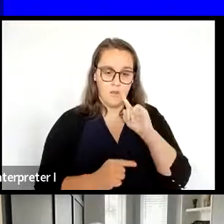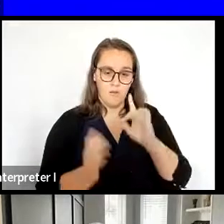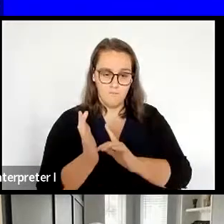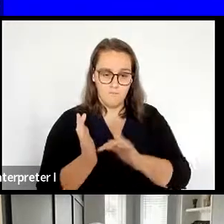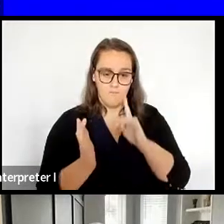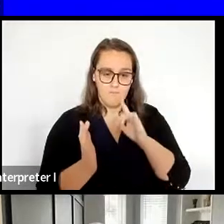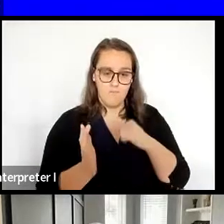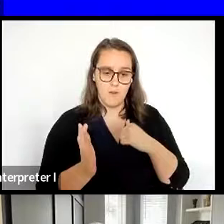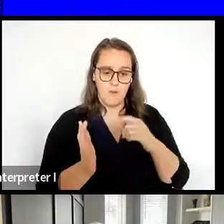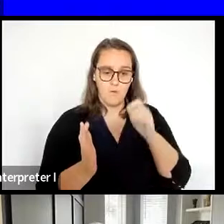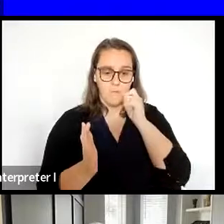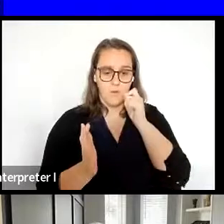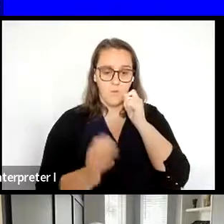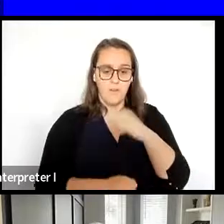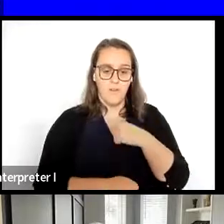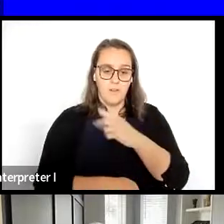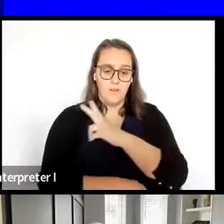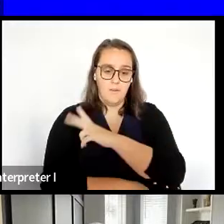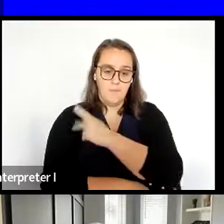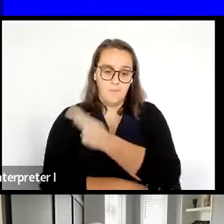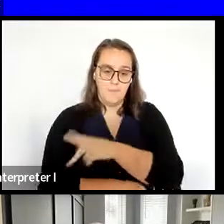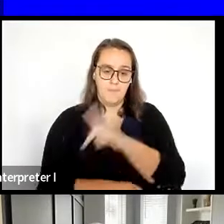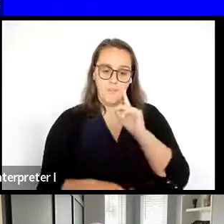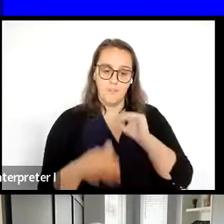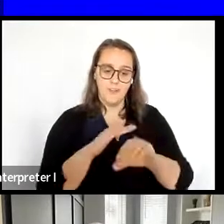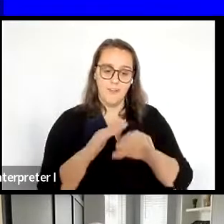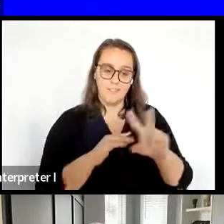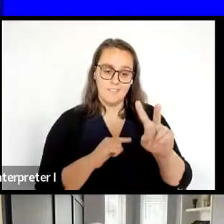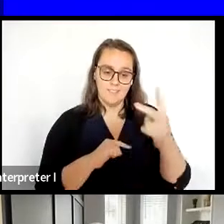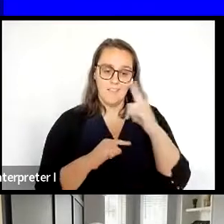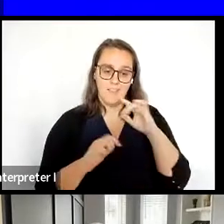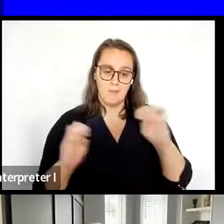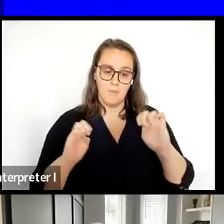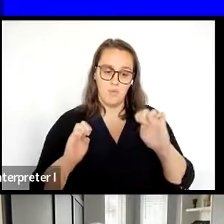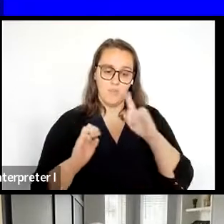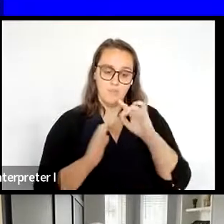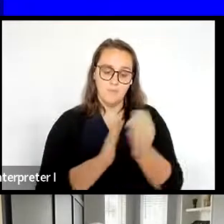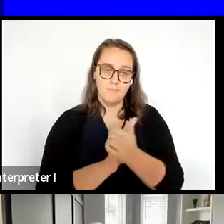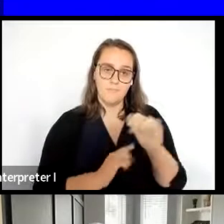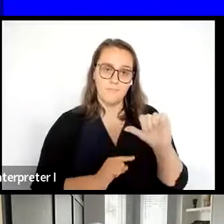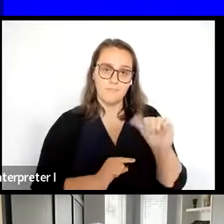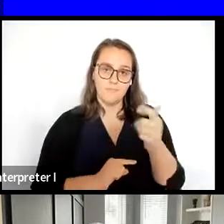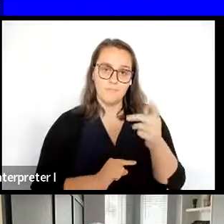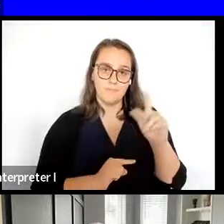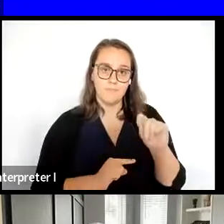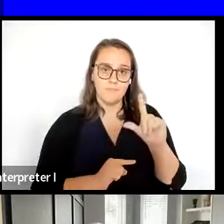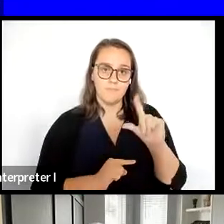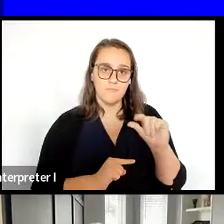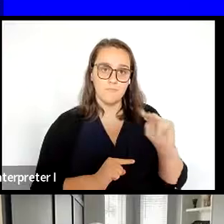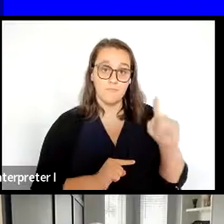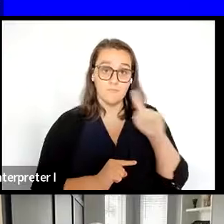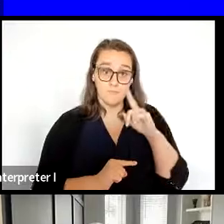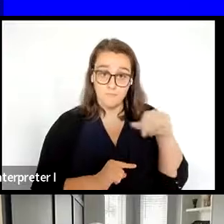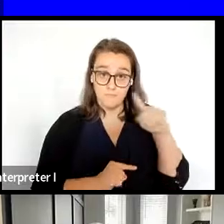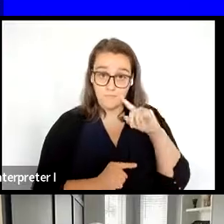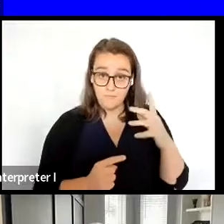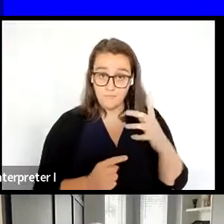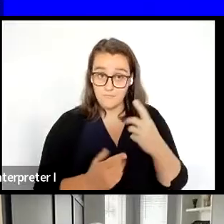Access Second Emergency Amendment Act of 2022. So moved. Is there discussion?